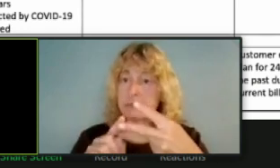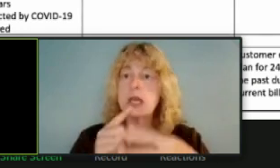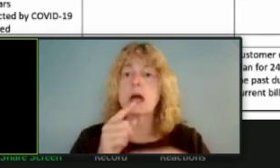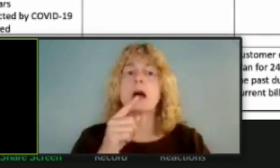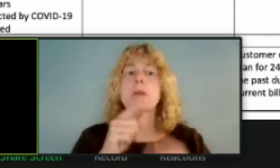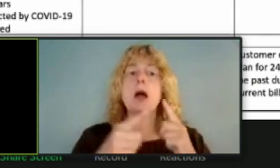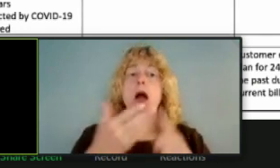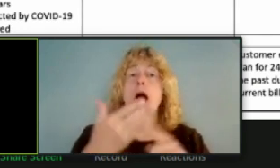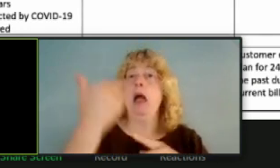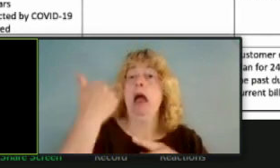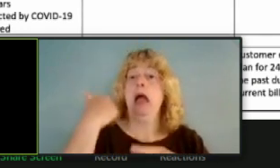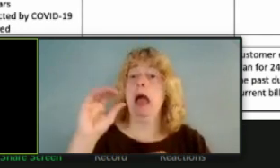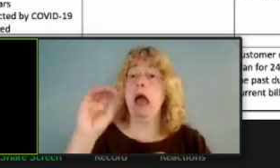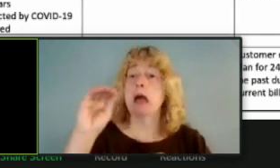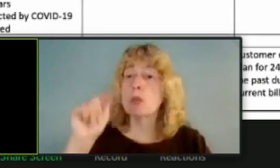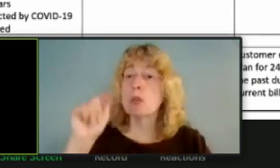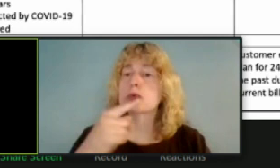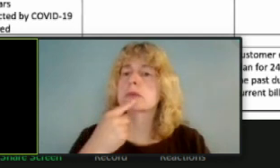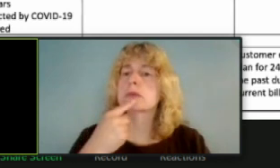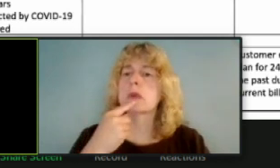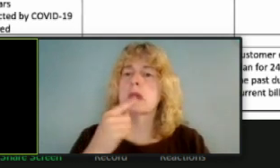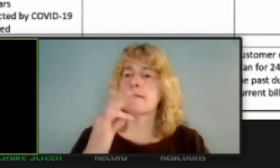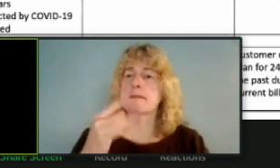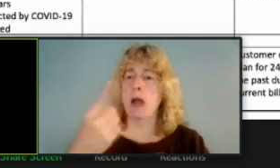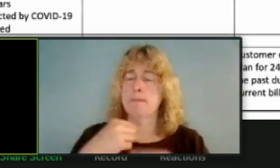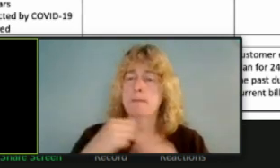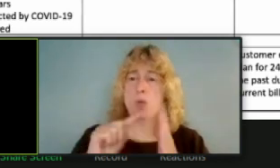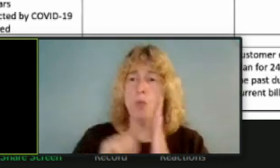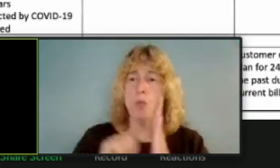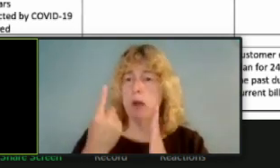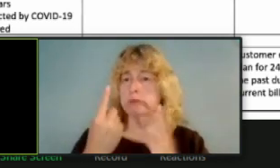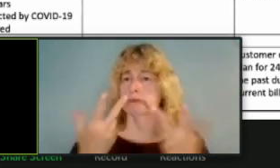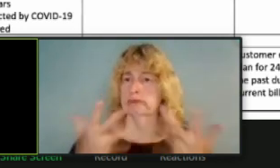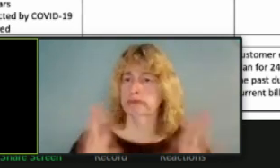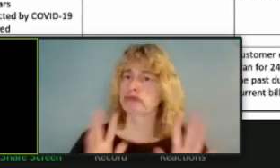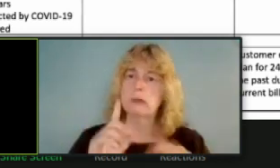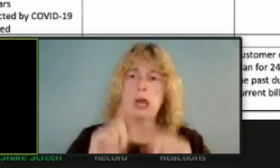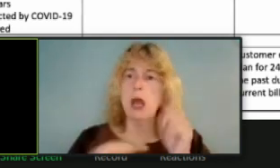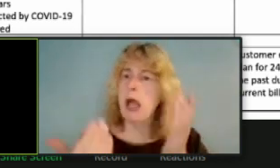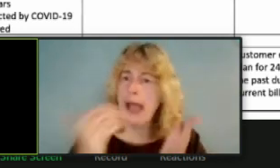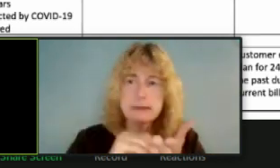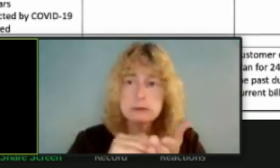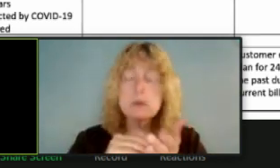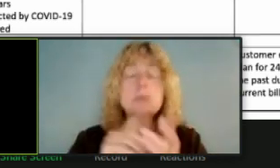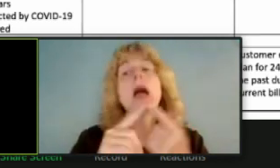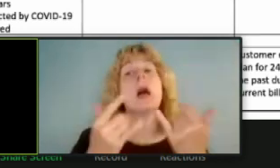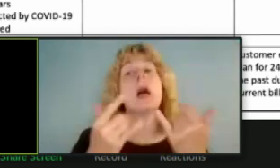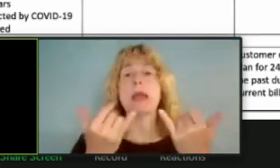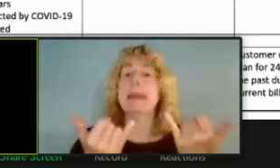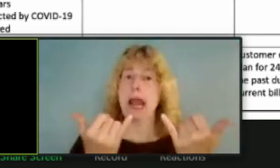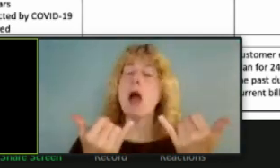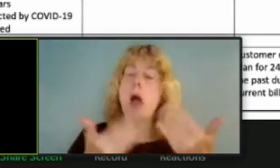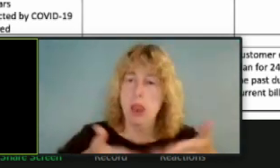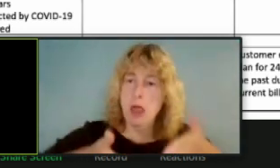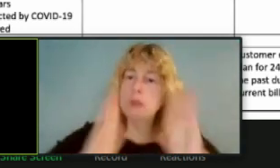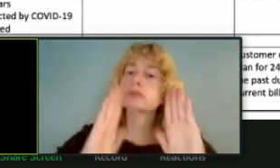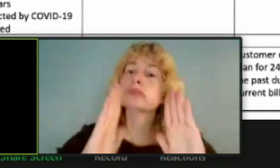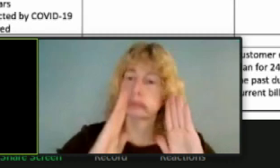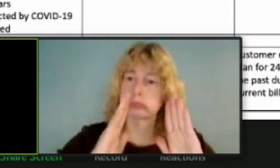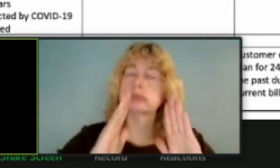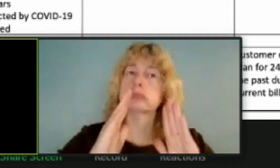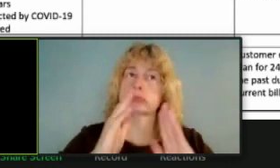the customer cannot come back. That process has changed. If the customer has already received some funding from